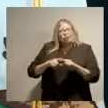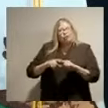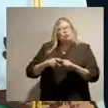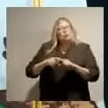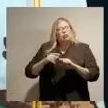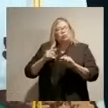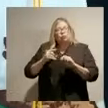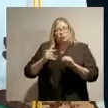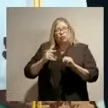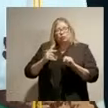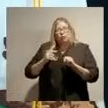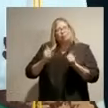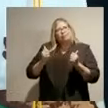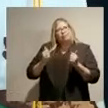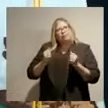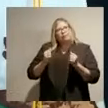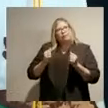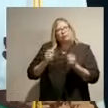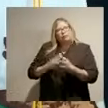of the efforts